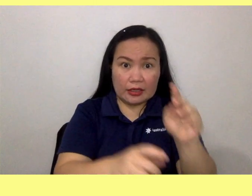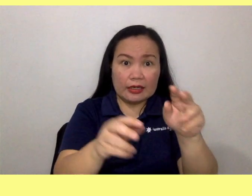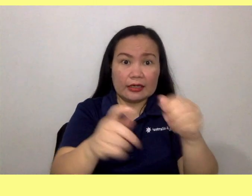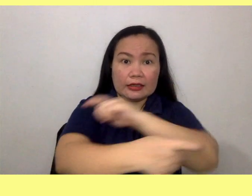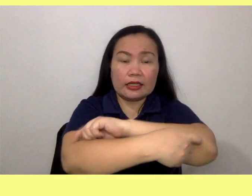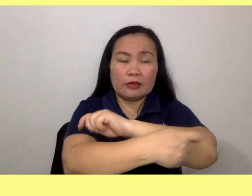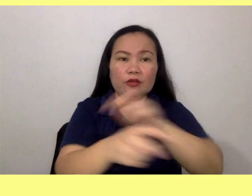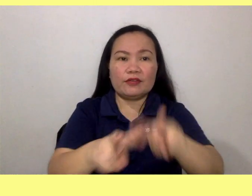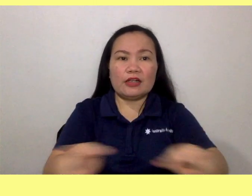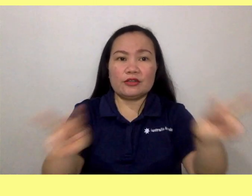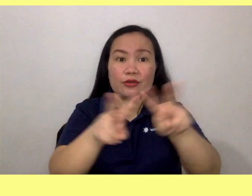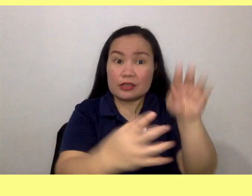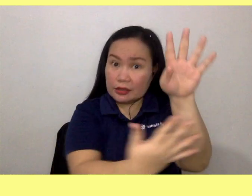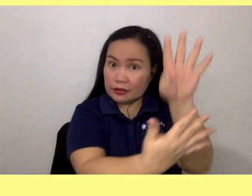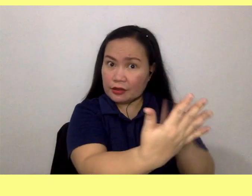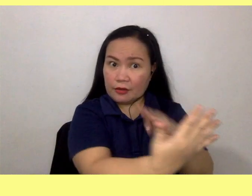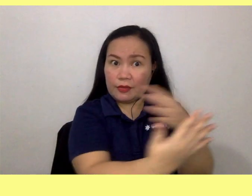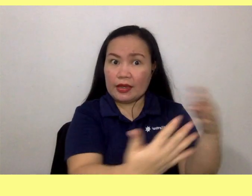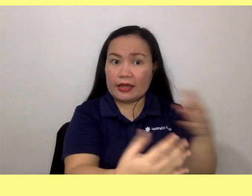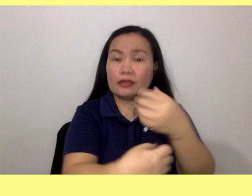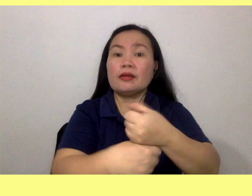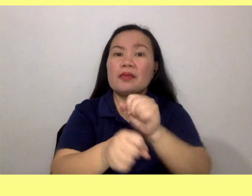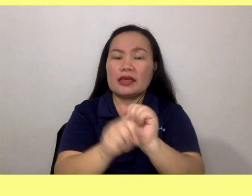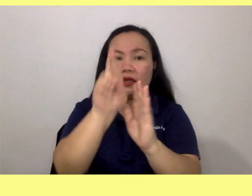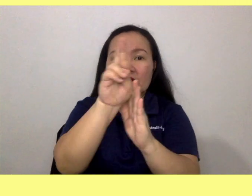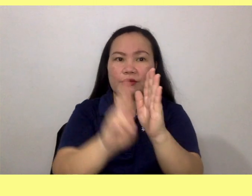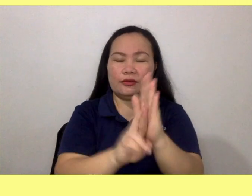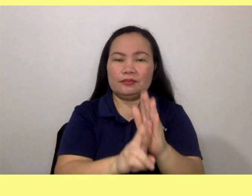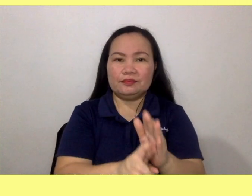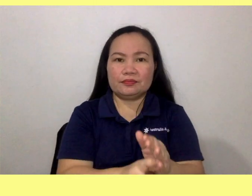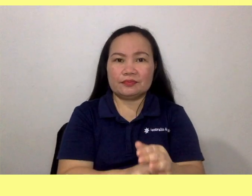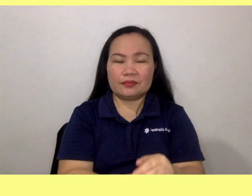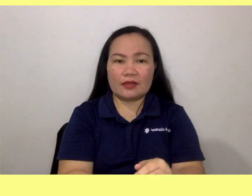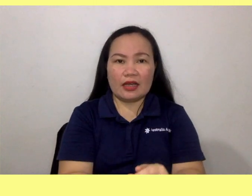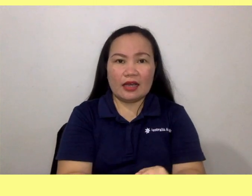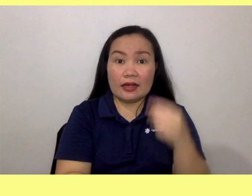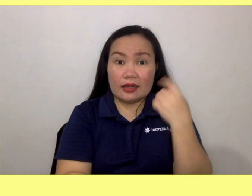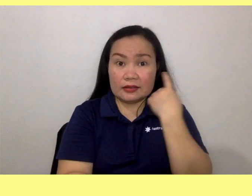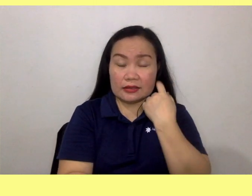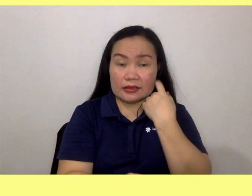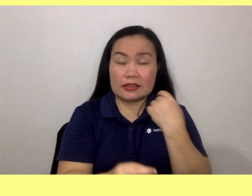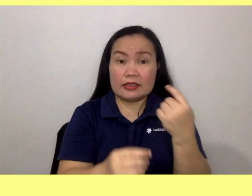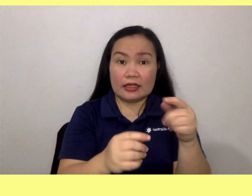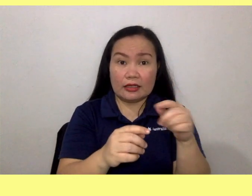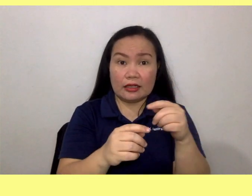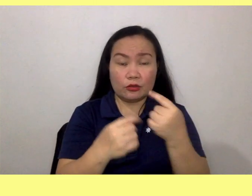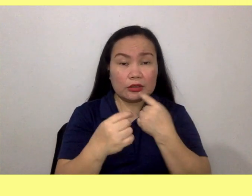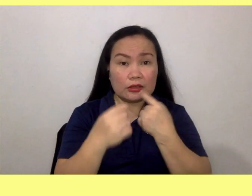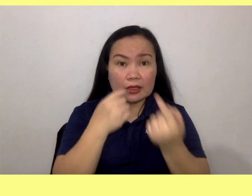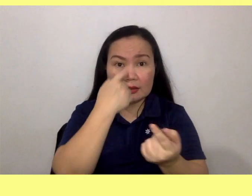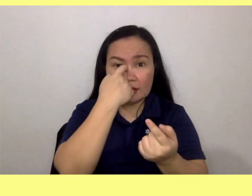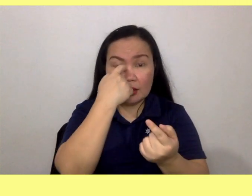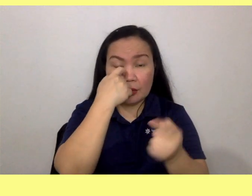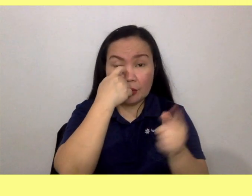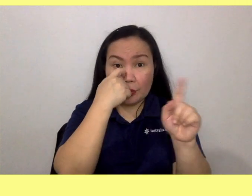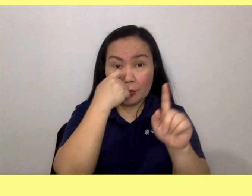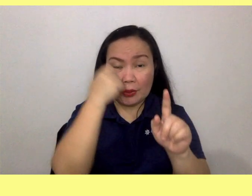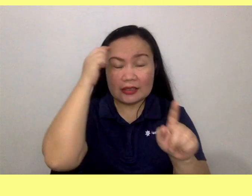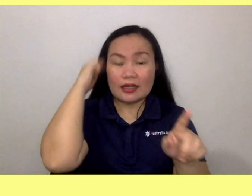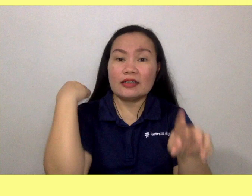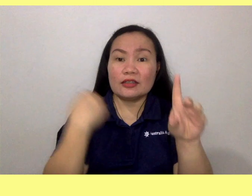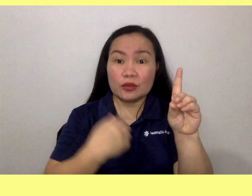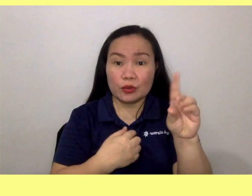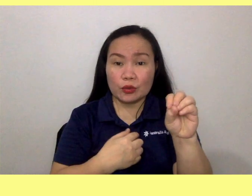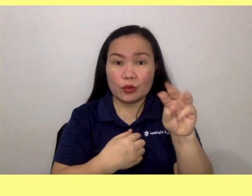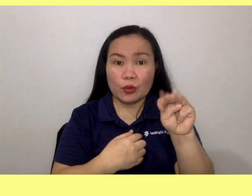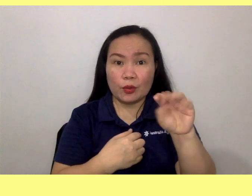rule. Okay, so kanina na-define natin kung ano yung domain at ano yung range. Sabi natin,